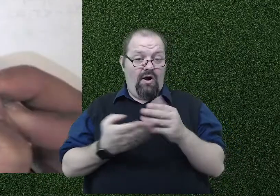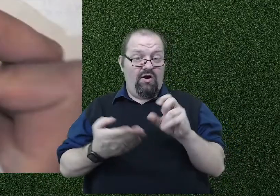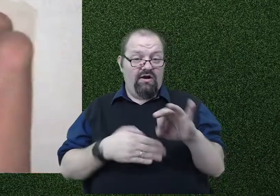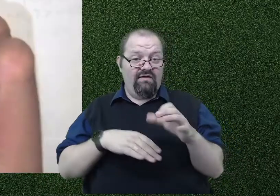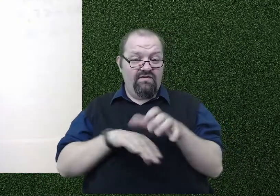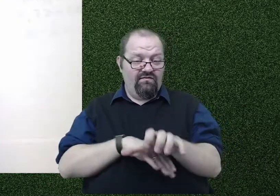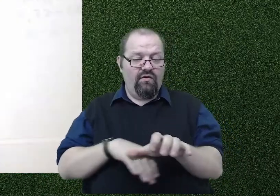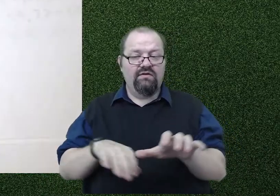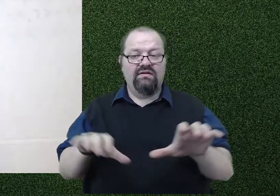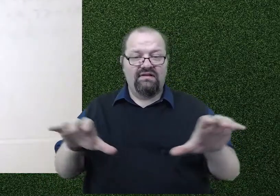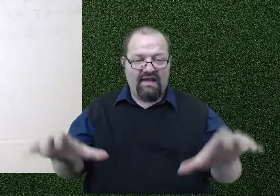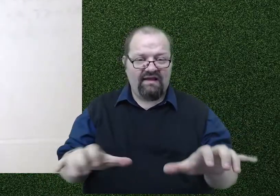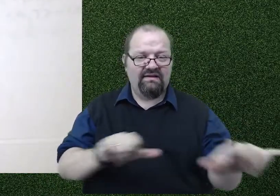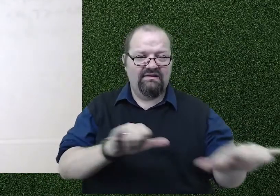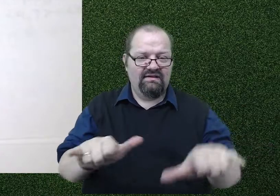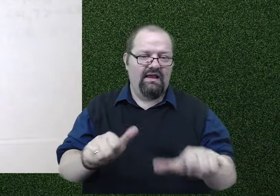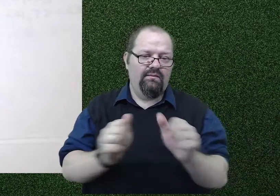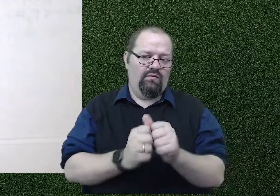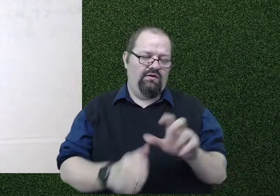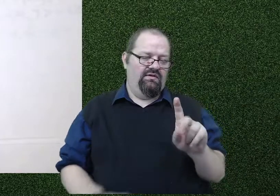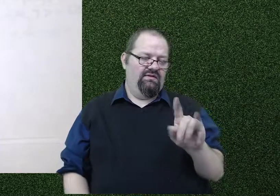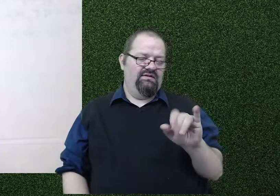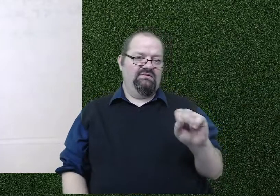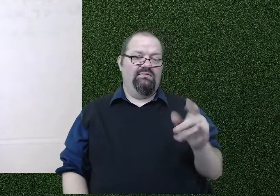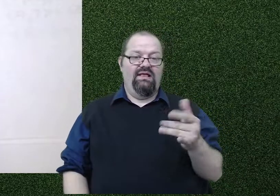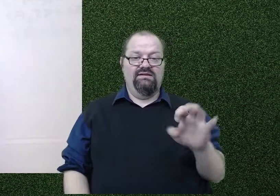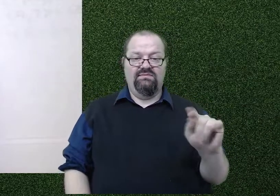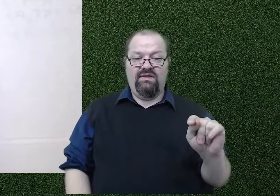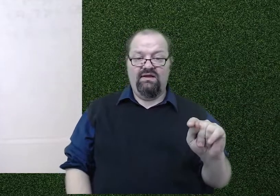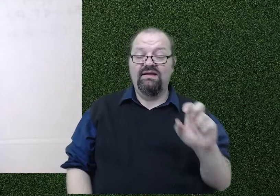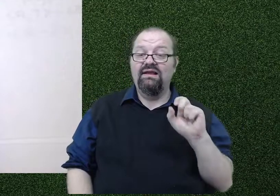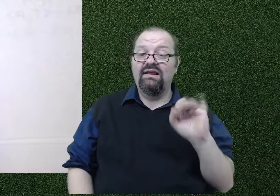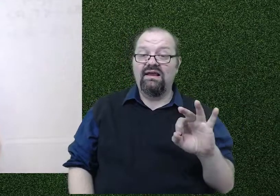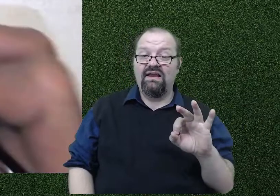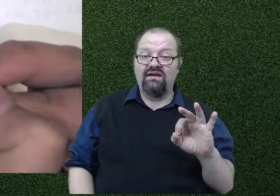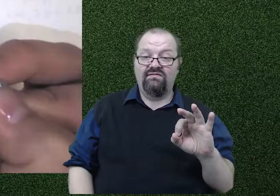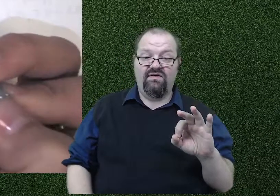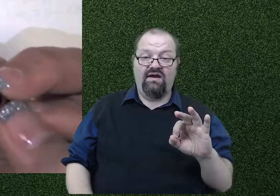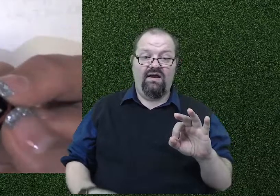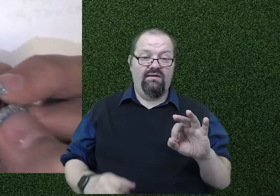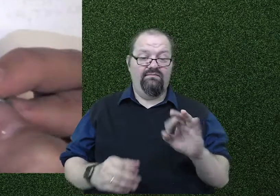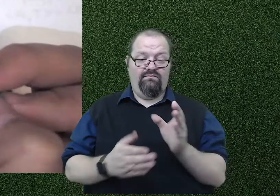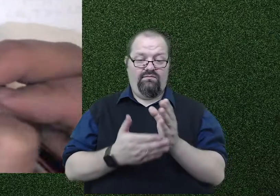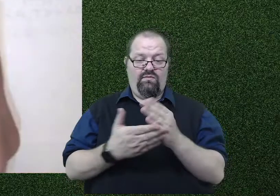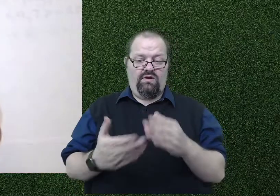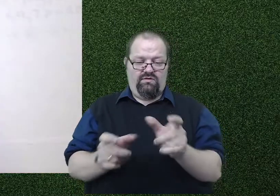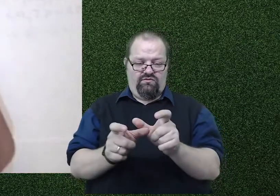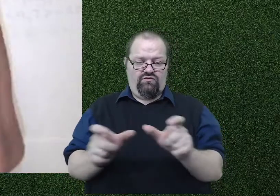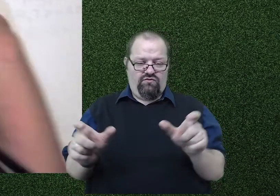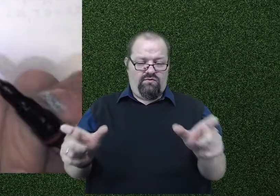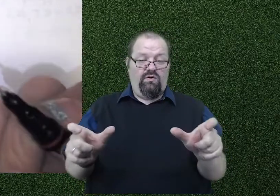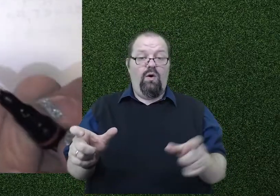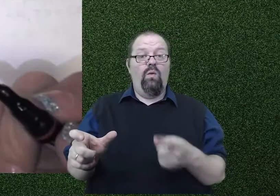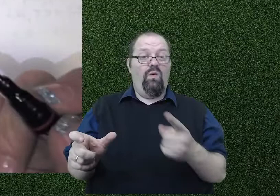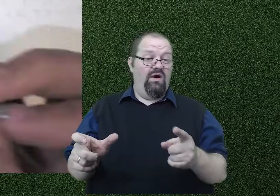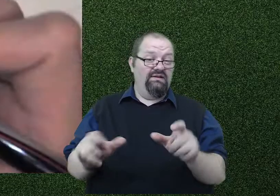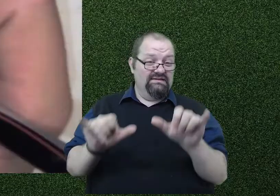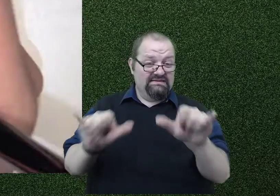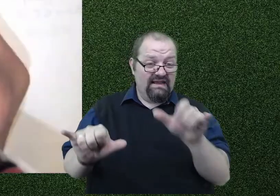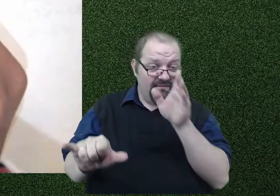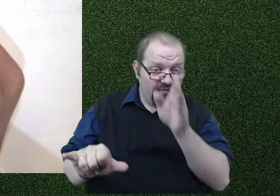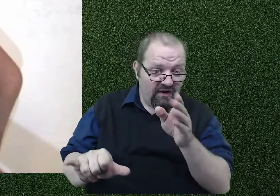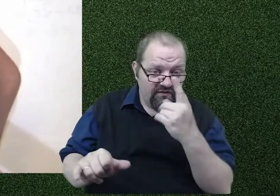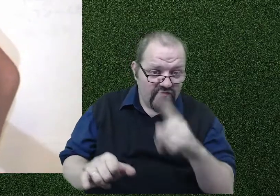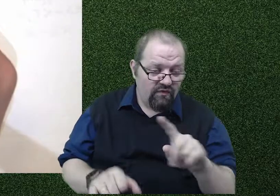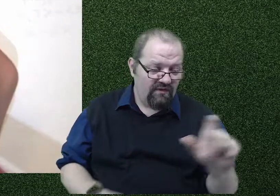same direction as the displacement. So if I break this force up into two components, it's got one component that goes in the same direction